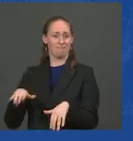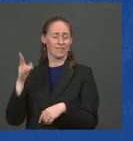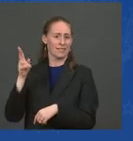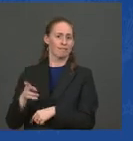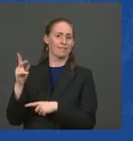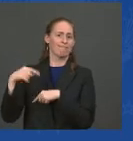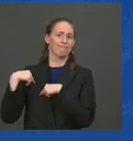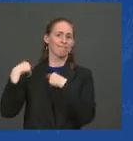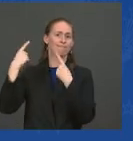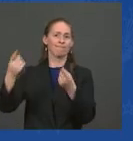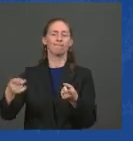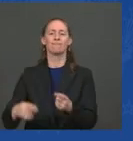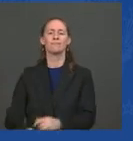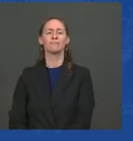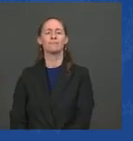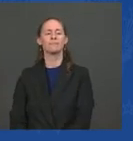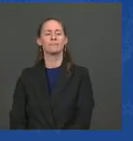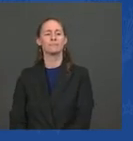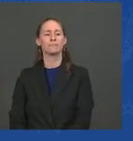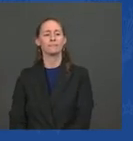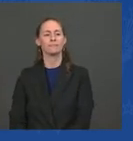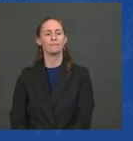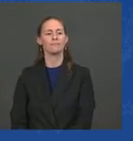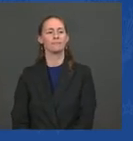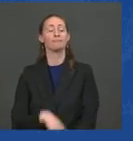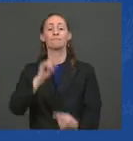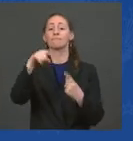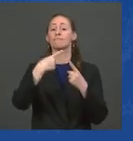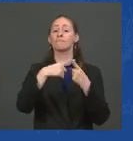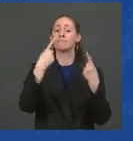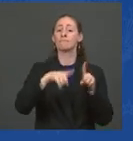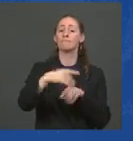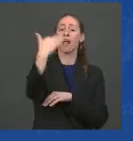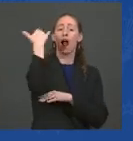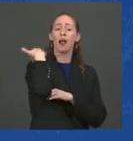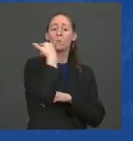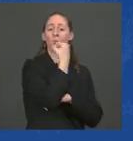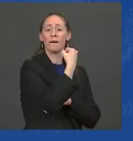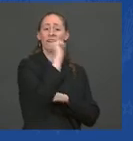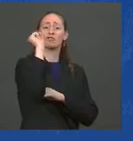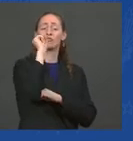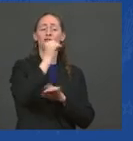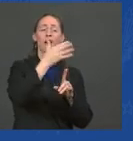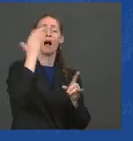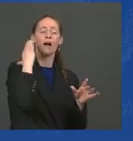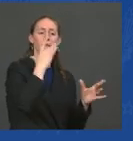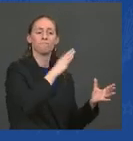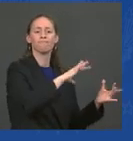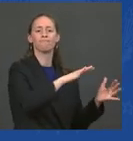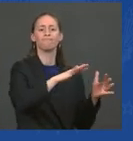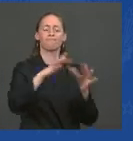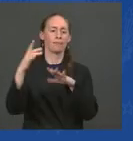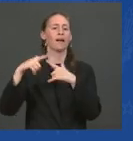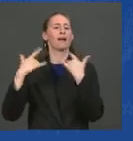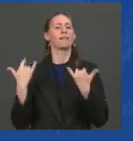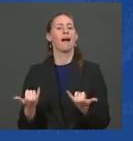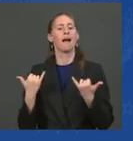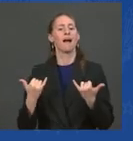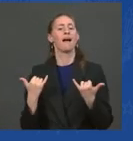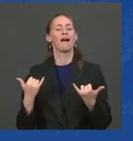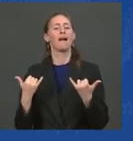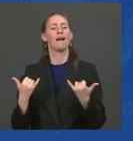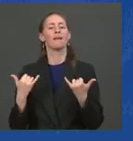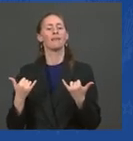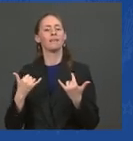It sparked our revolution. It helped ignite the wave of change around the world that successive generations have built on,